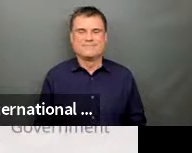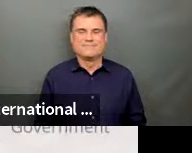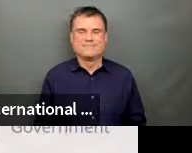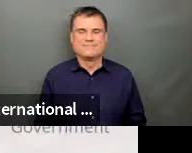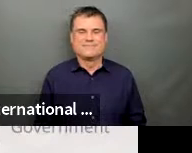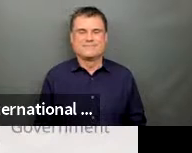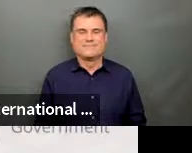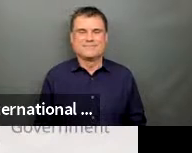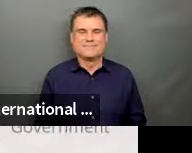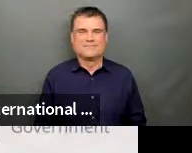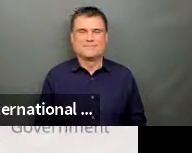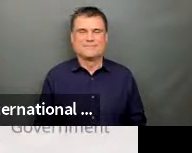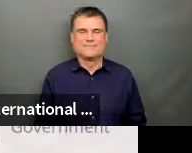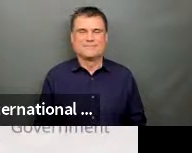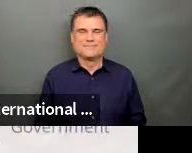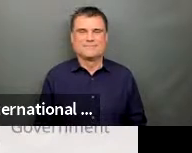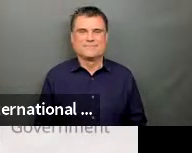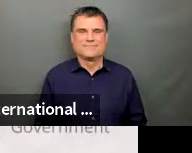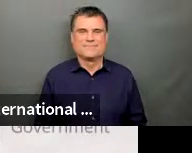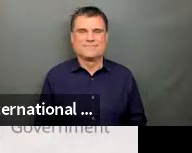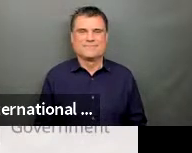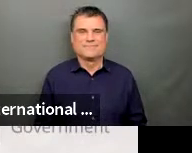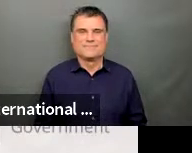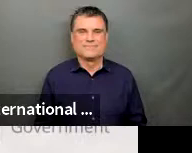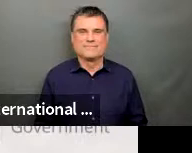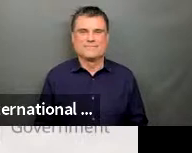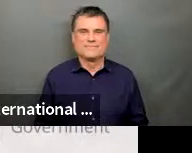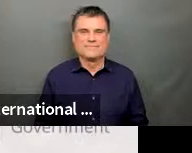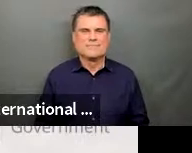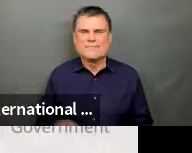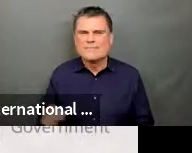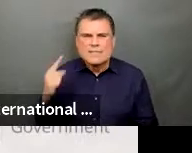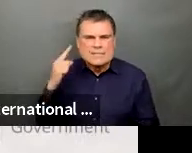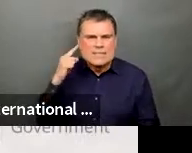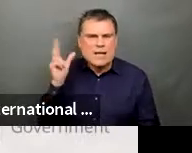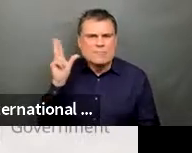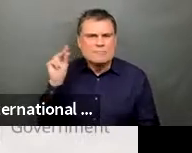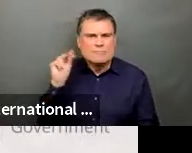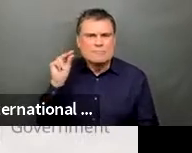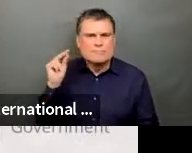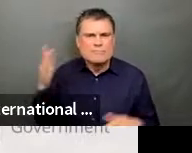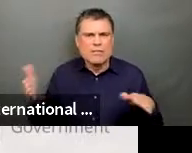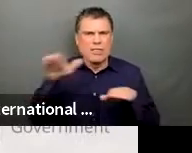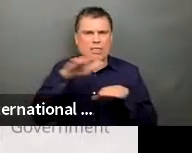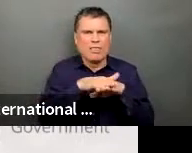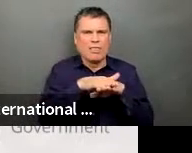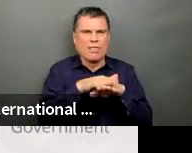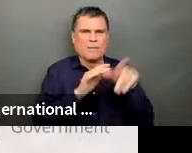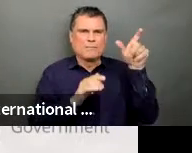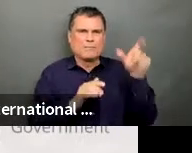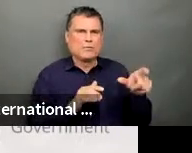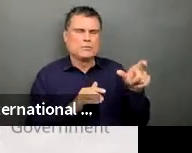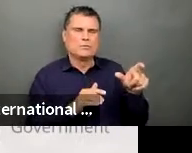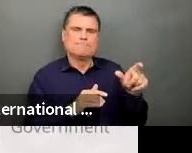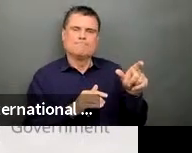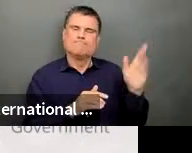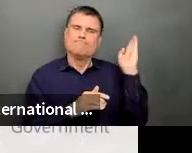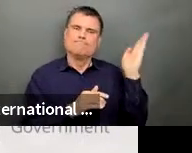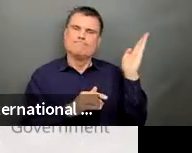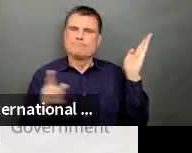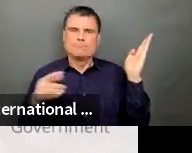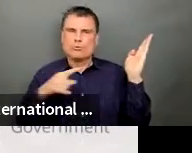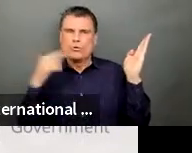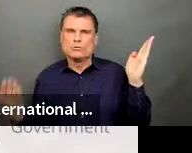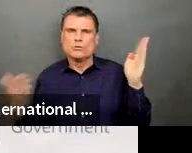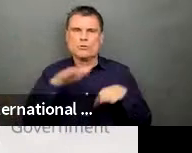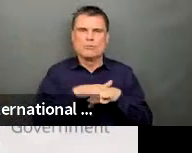you're speaking over the moderator. So could somebody just speak in a Chinese channel really quickly for me,